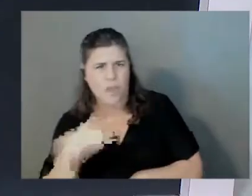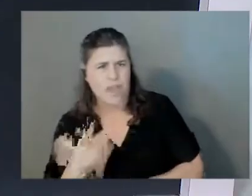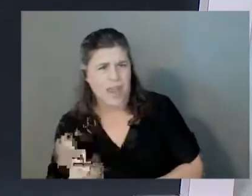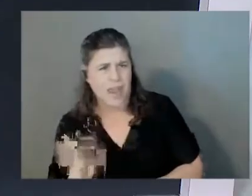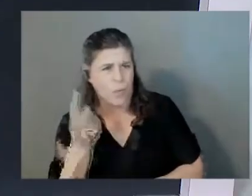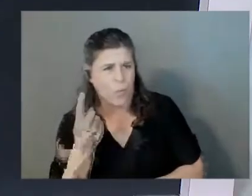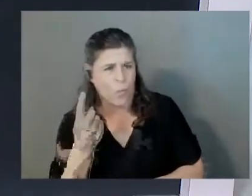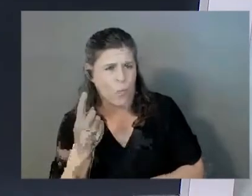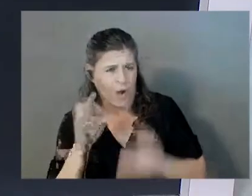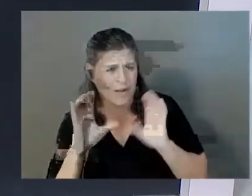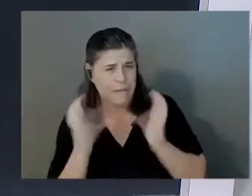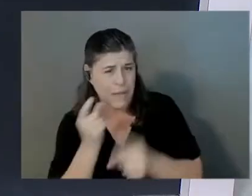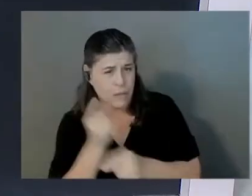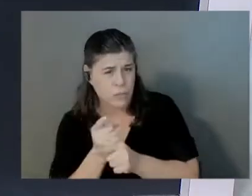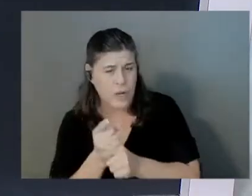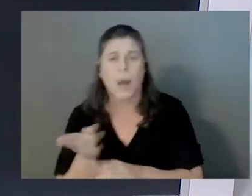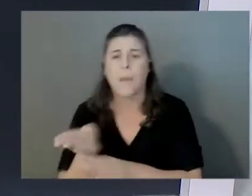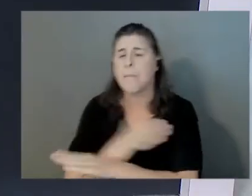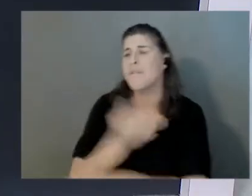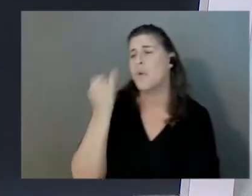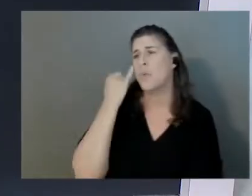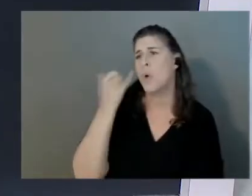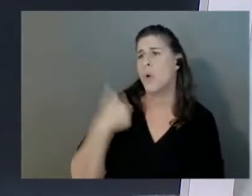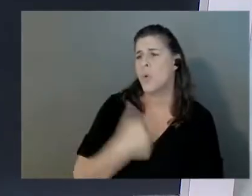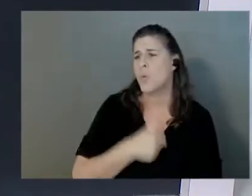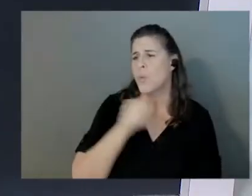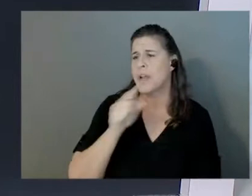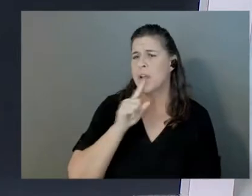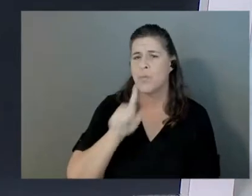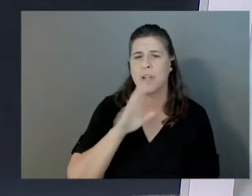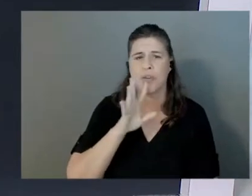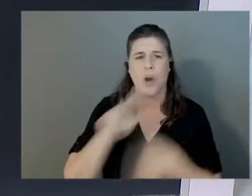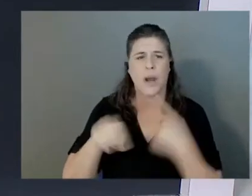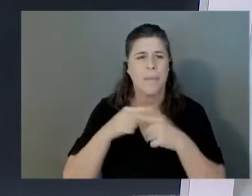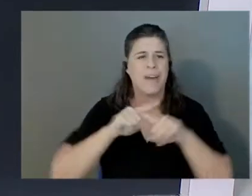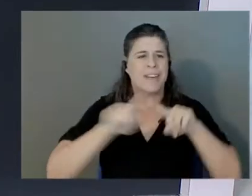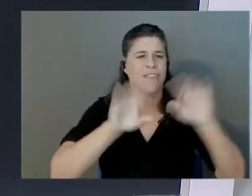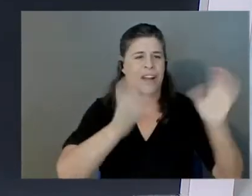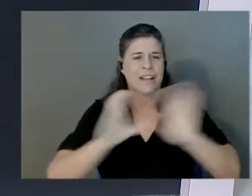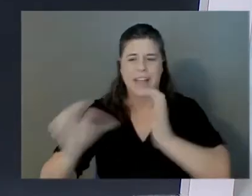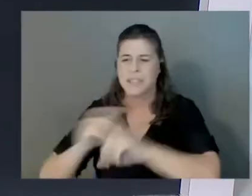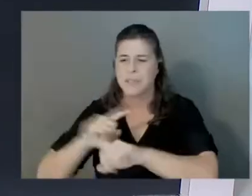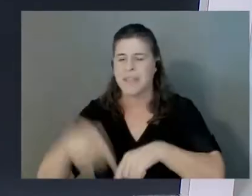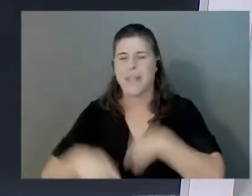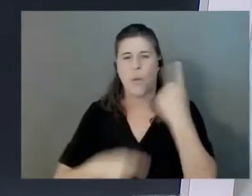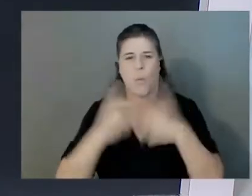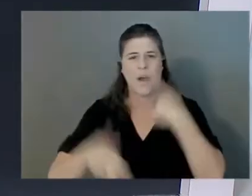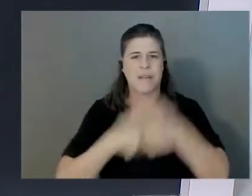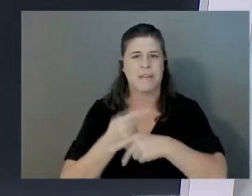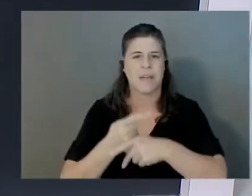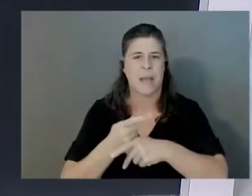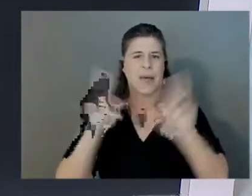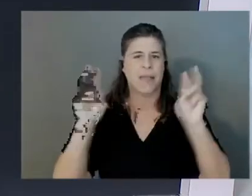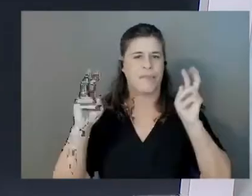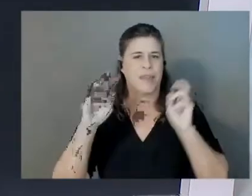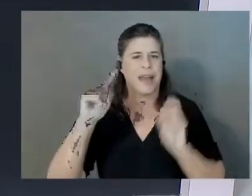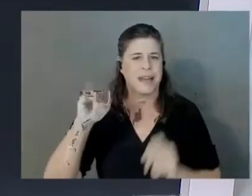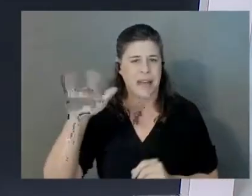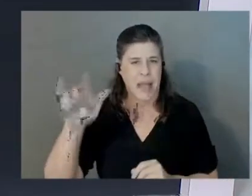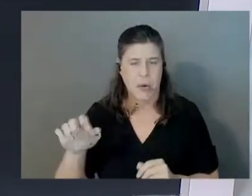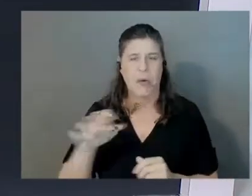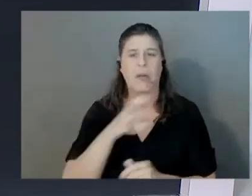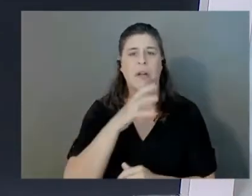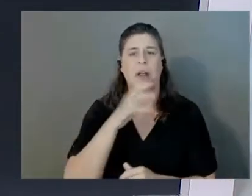class. So before, let's say we didn't choose to talk about classes, but there was Right. one type of tables, one Yeah. class of tables that are